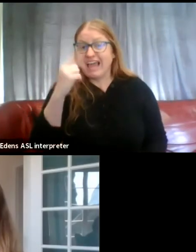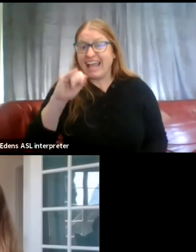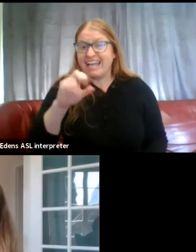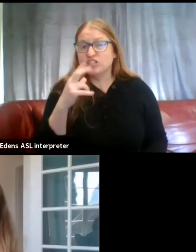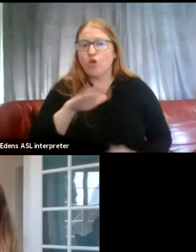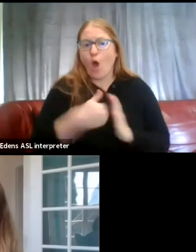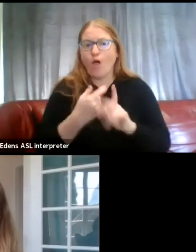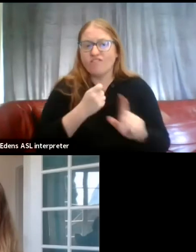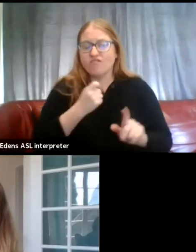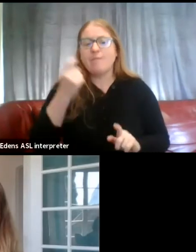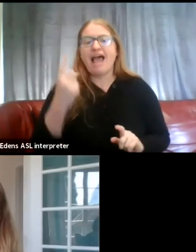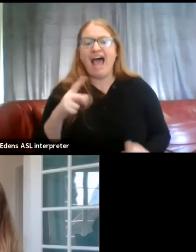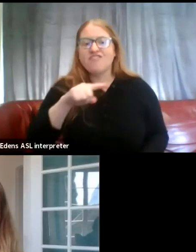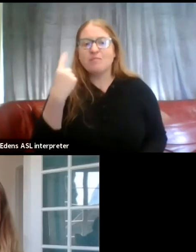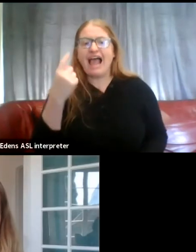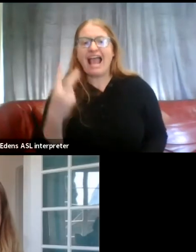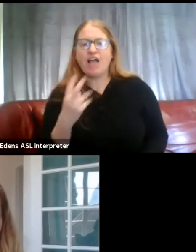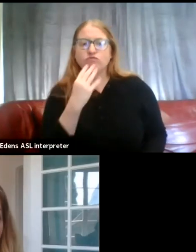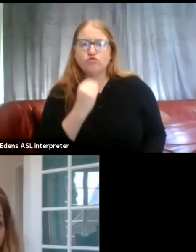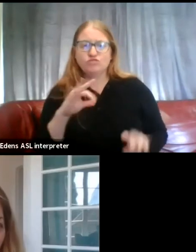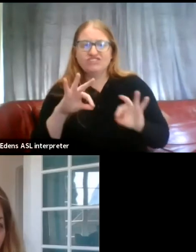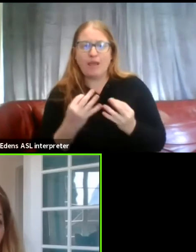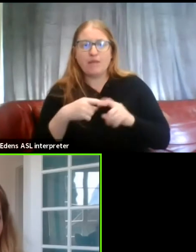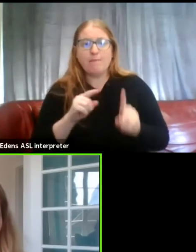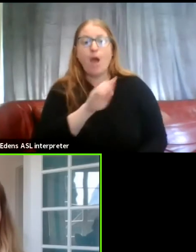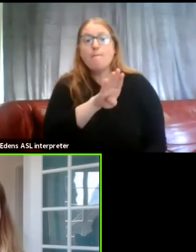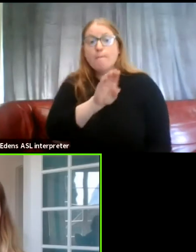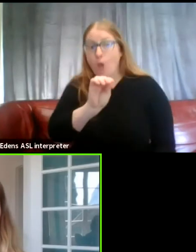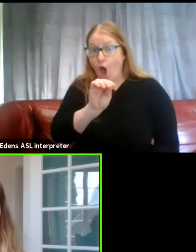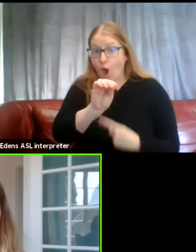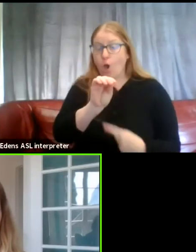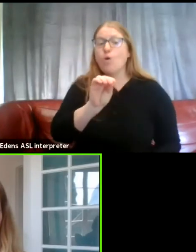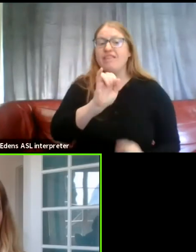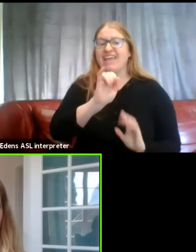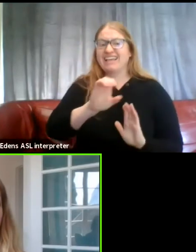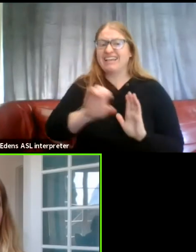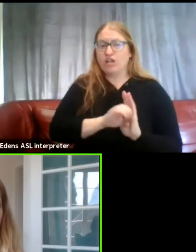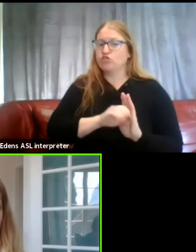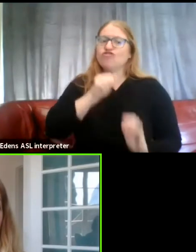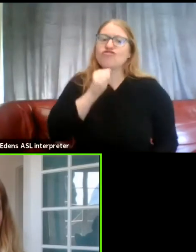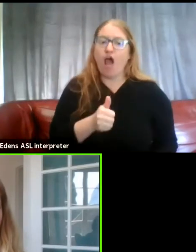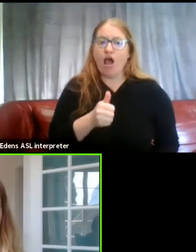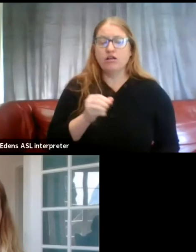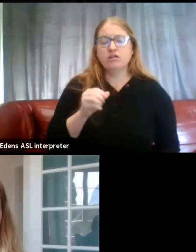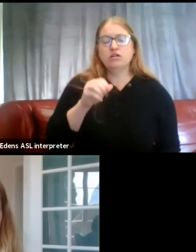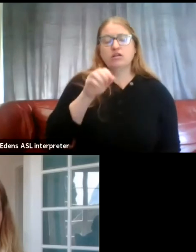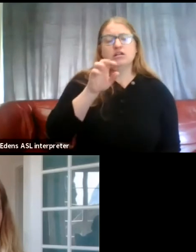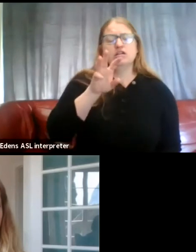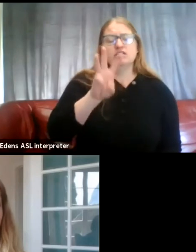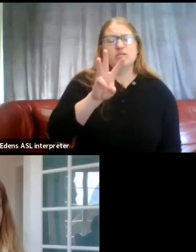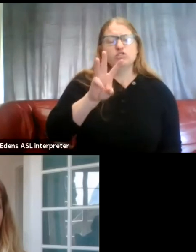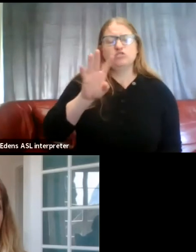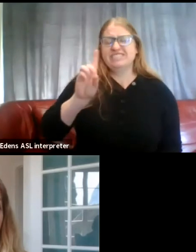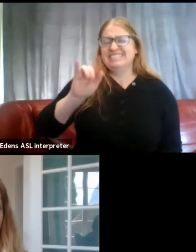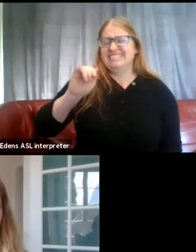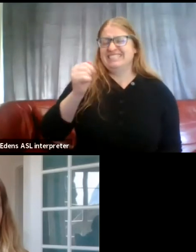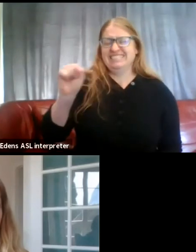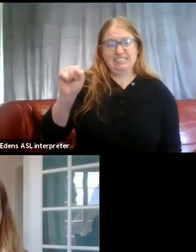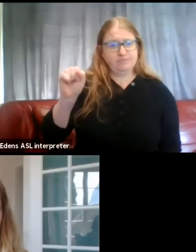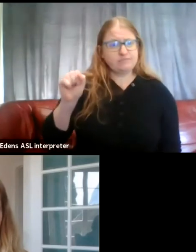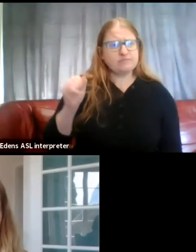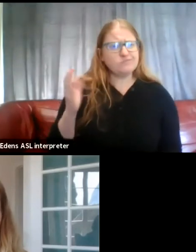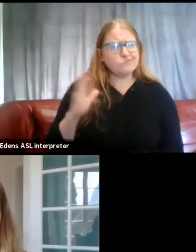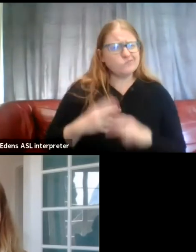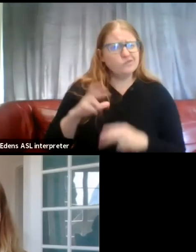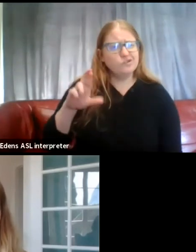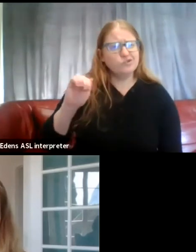Black, half Jewish families, but Bo and those characters are not like Debbie Diggs and I'm sorry, what's her name?